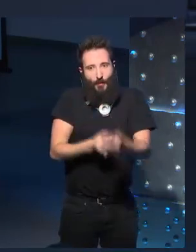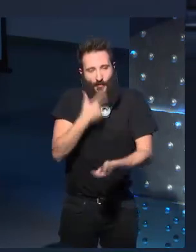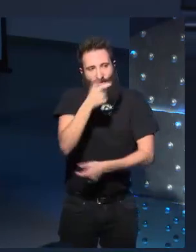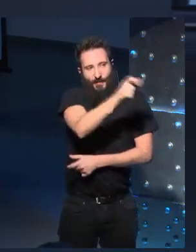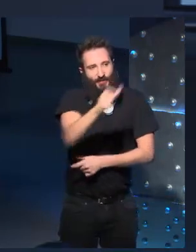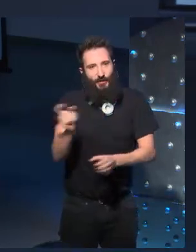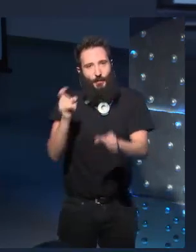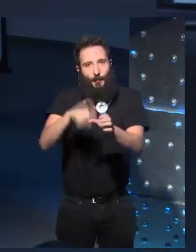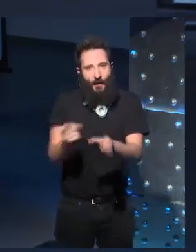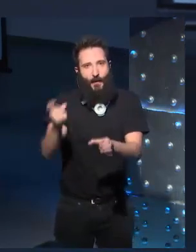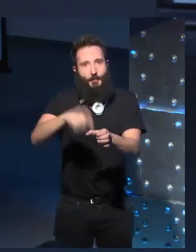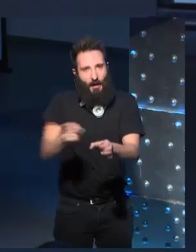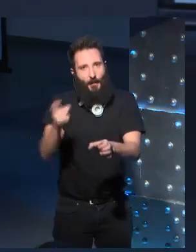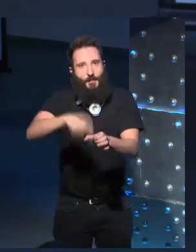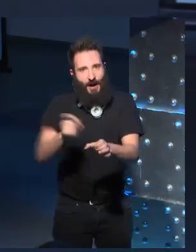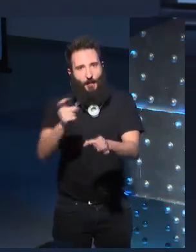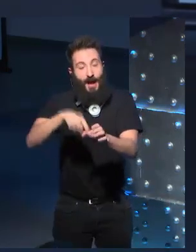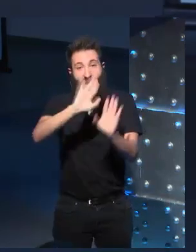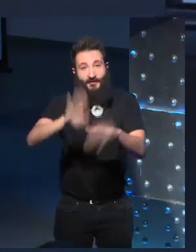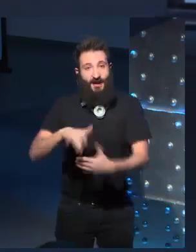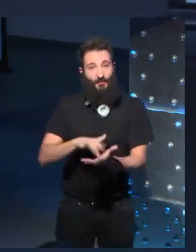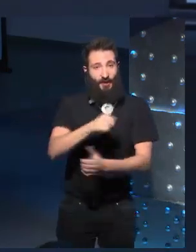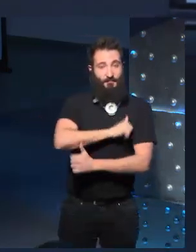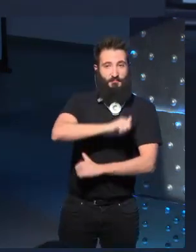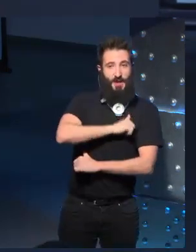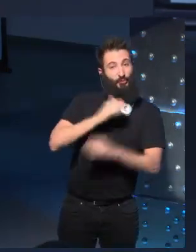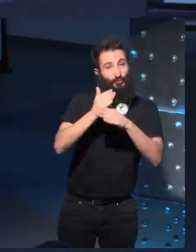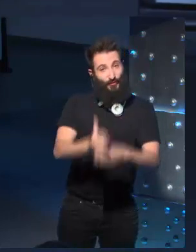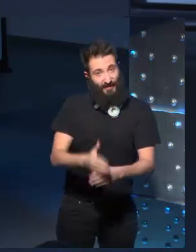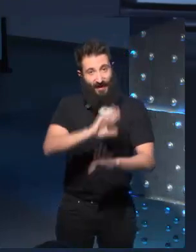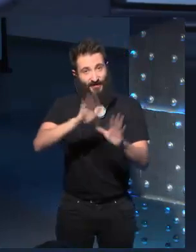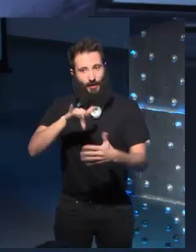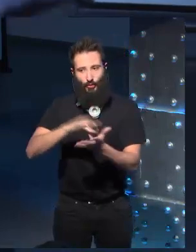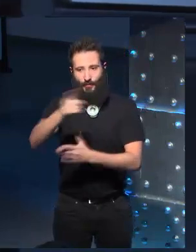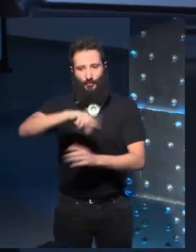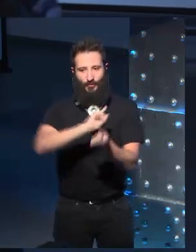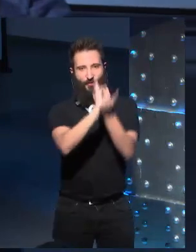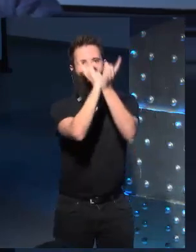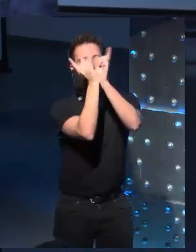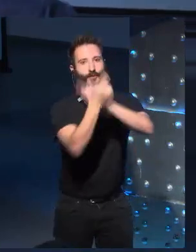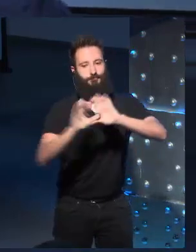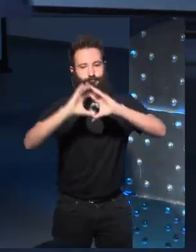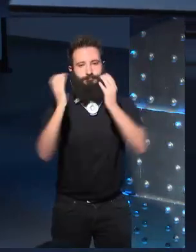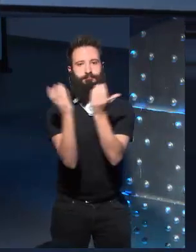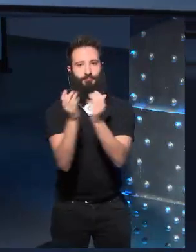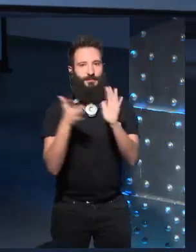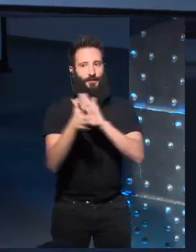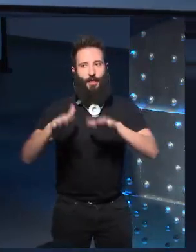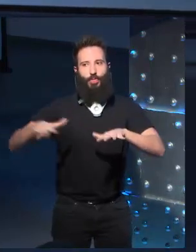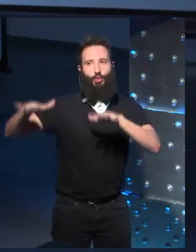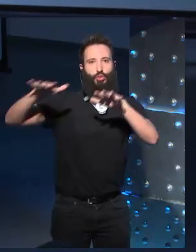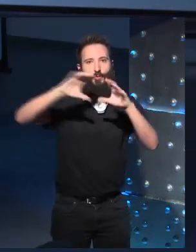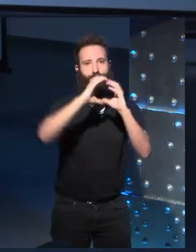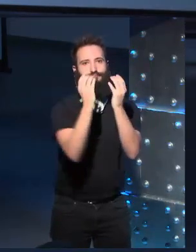will form a ball floating in the middle, and there as well, just because of gravity, 3 balls like that. And you will